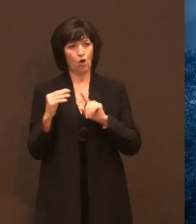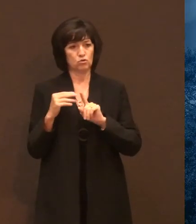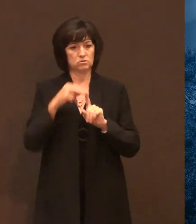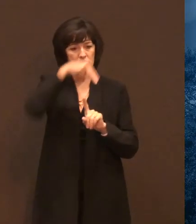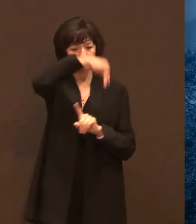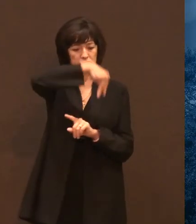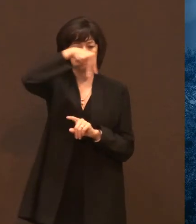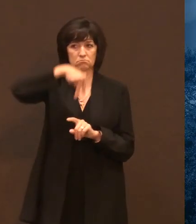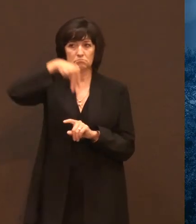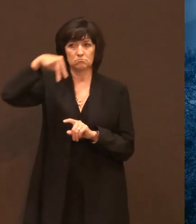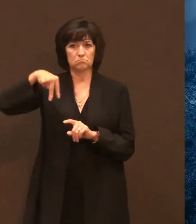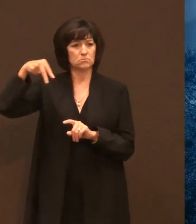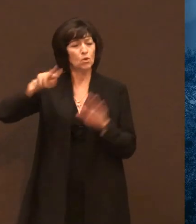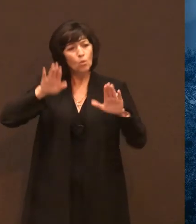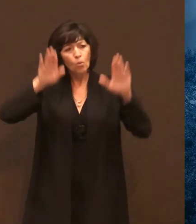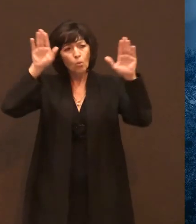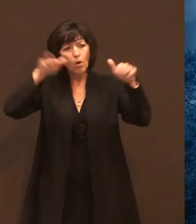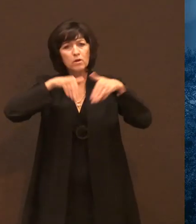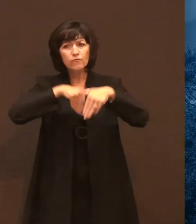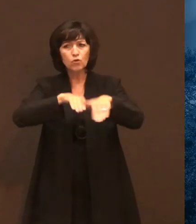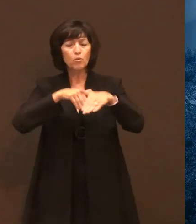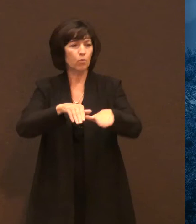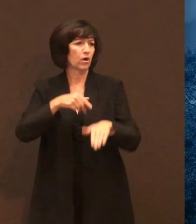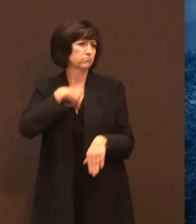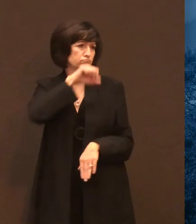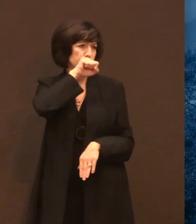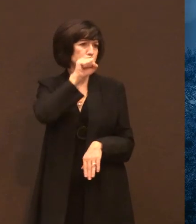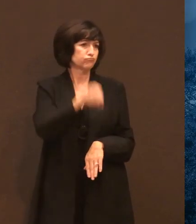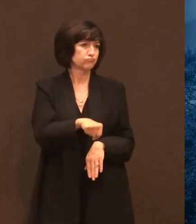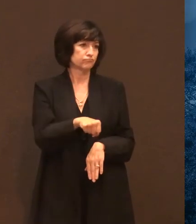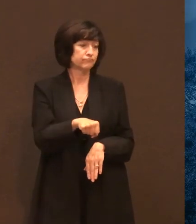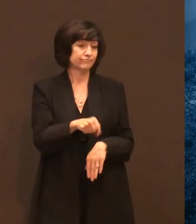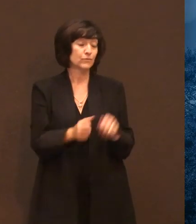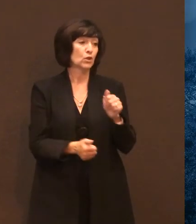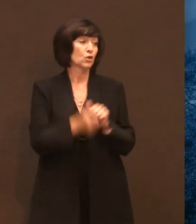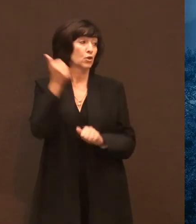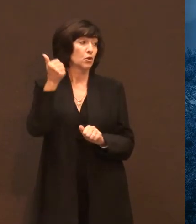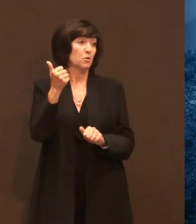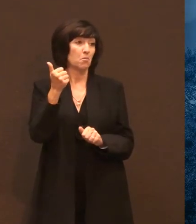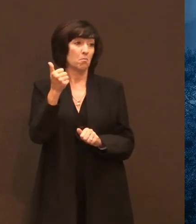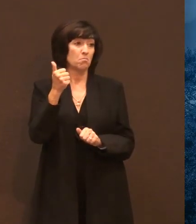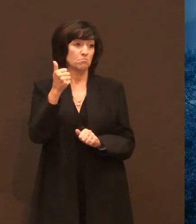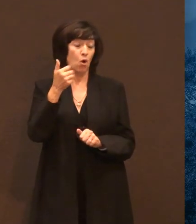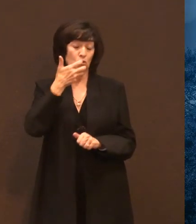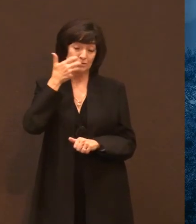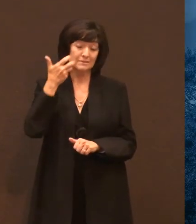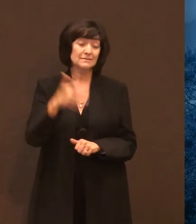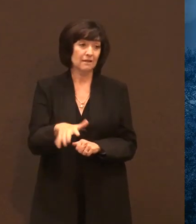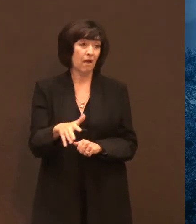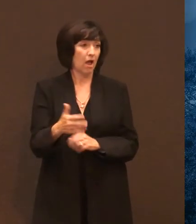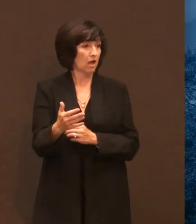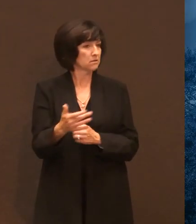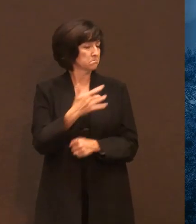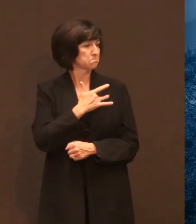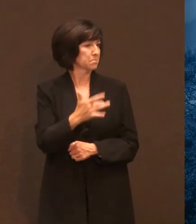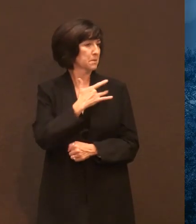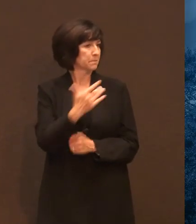street. It's a wonderful parade, by the way. I love it. Usually it's pretty hot. It's in the morning